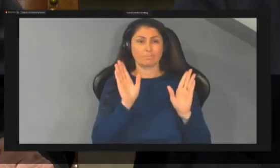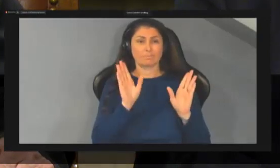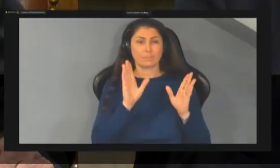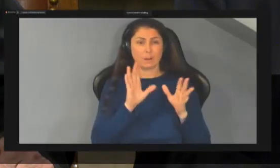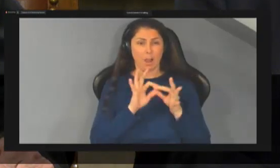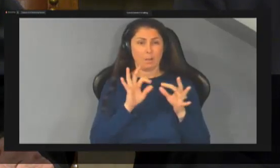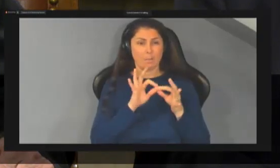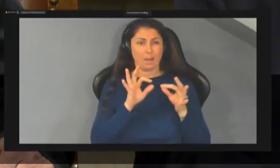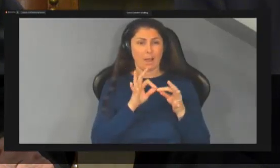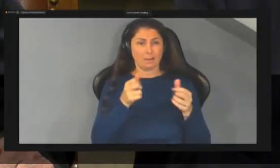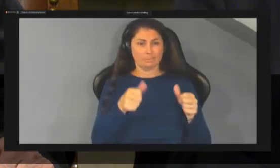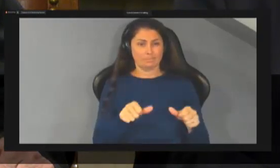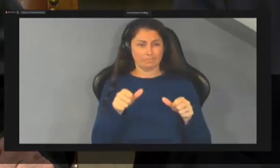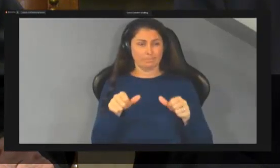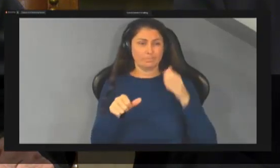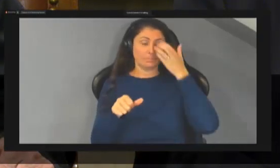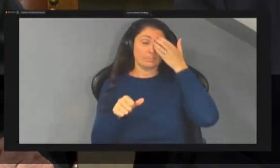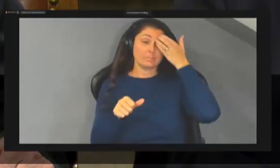that way.